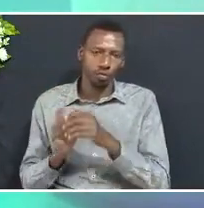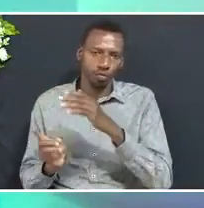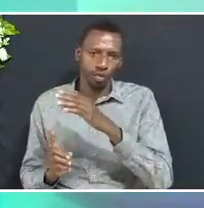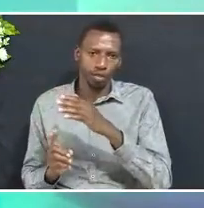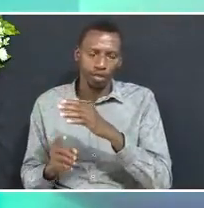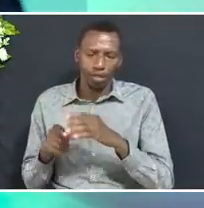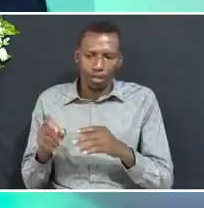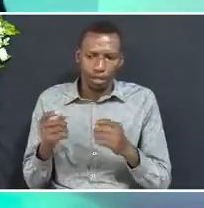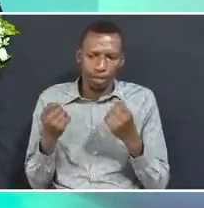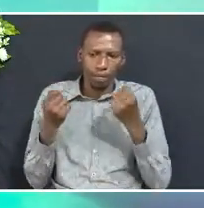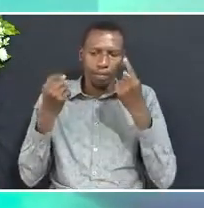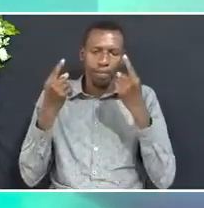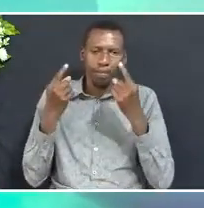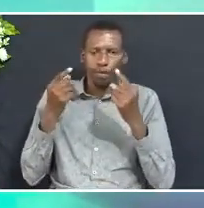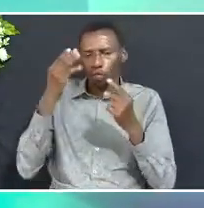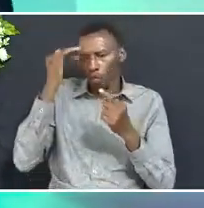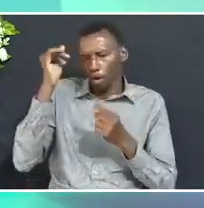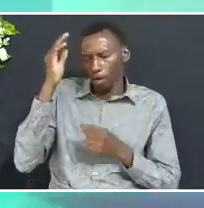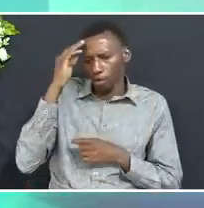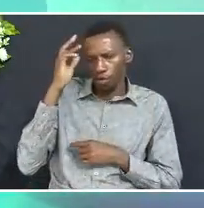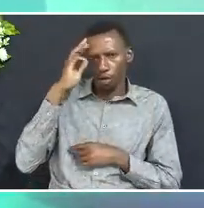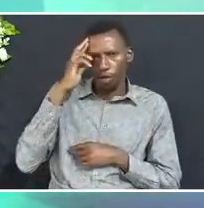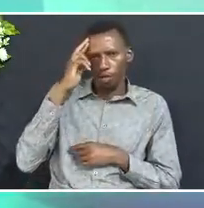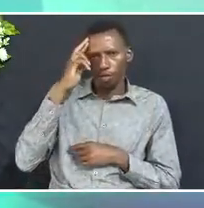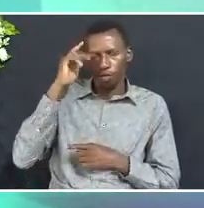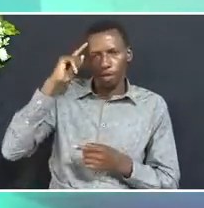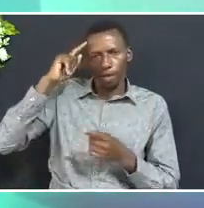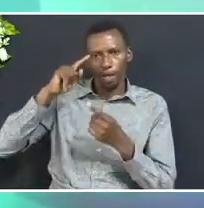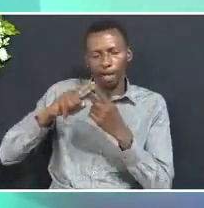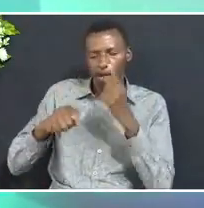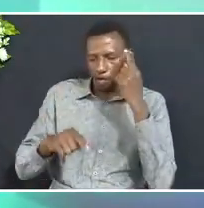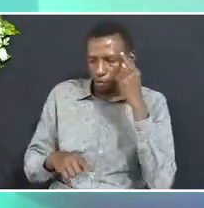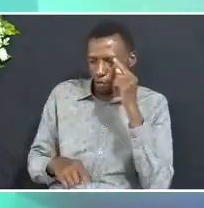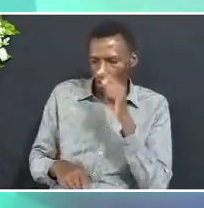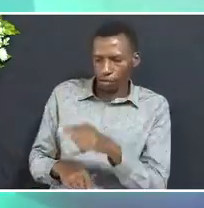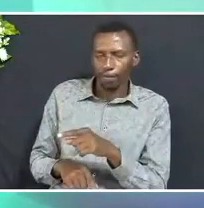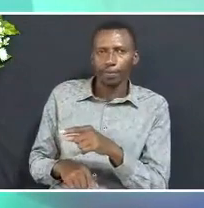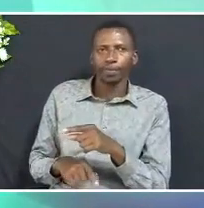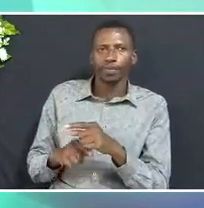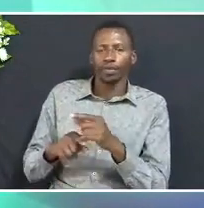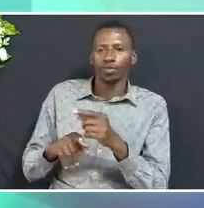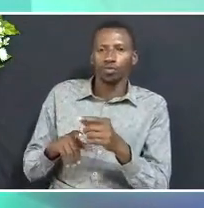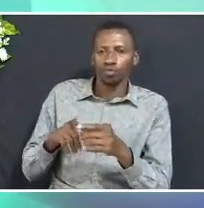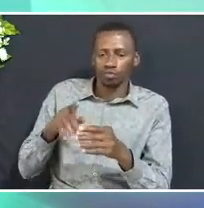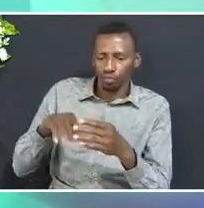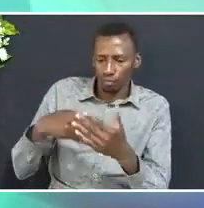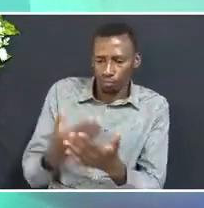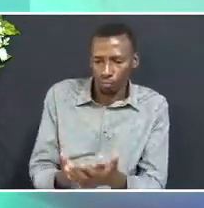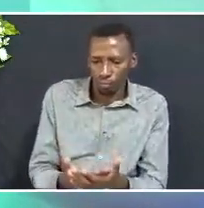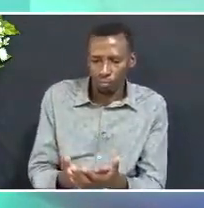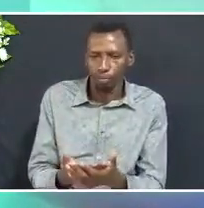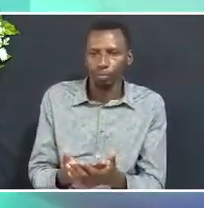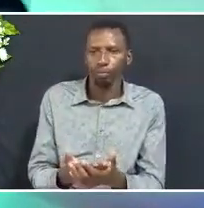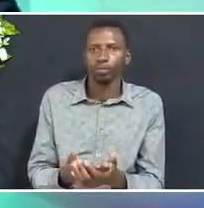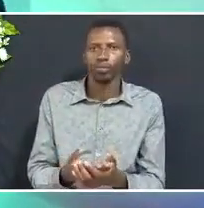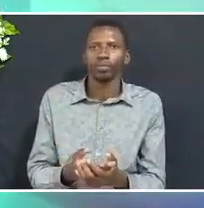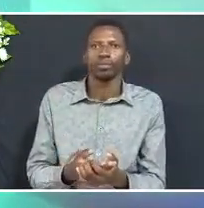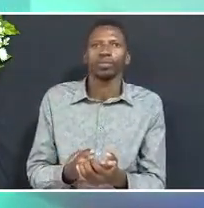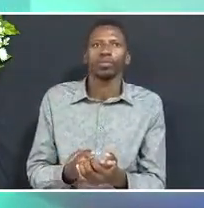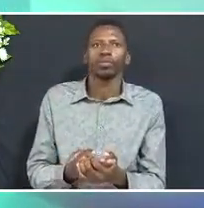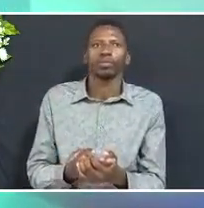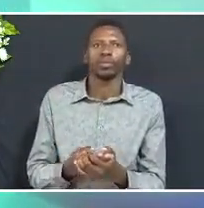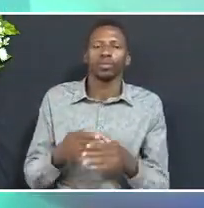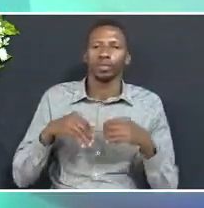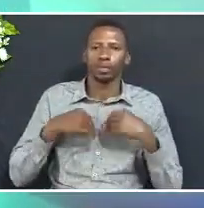because he knew the purpose and the reason for him to have come. He retired.